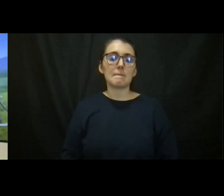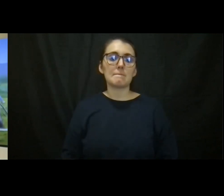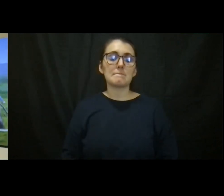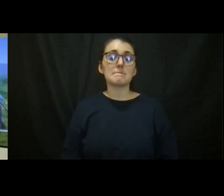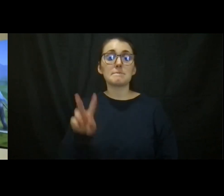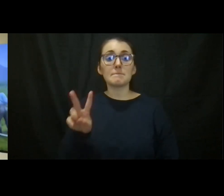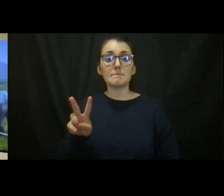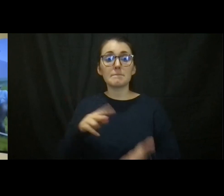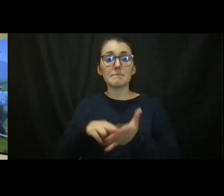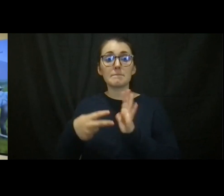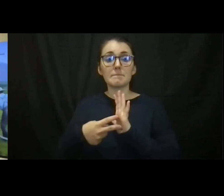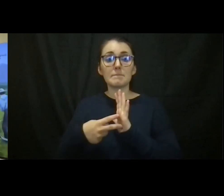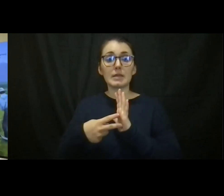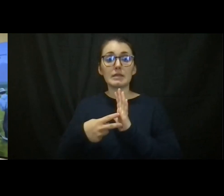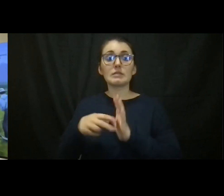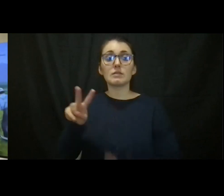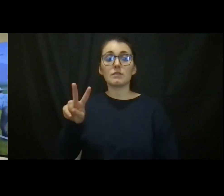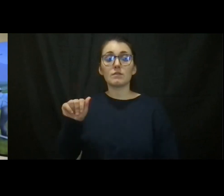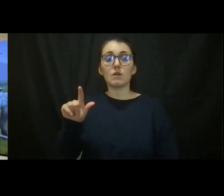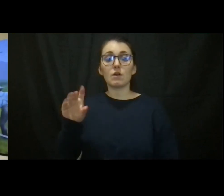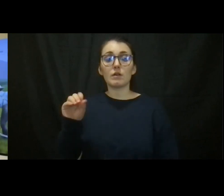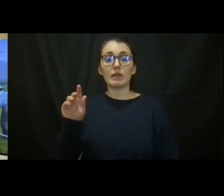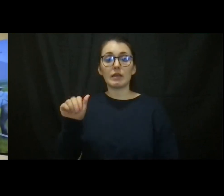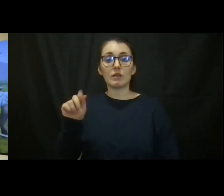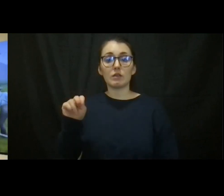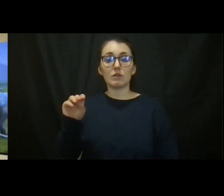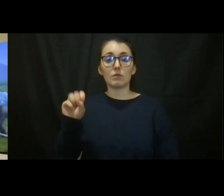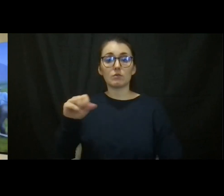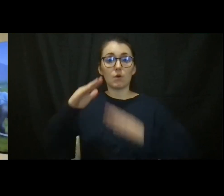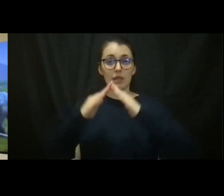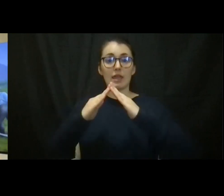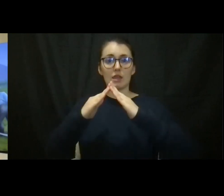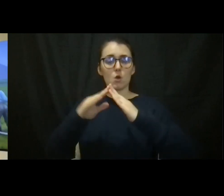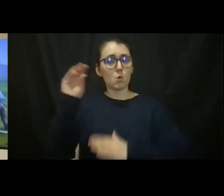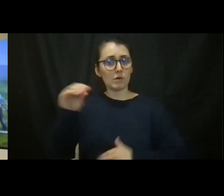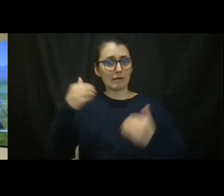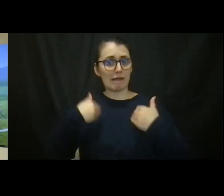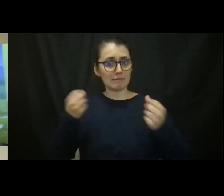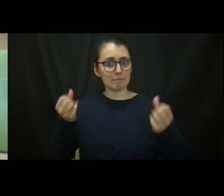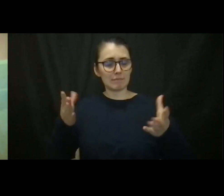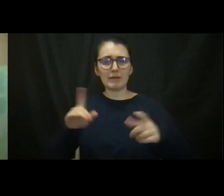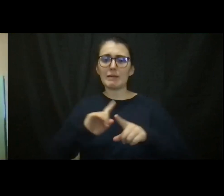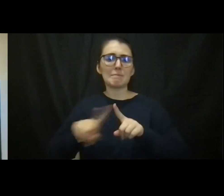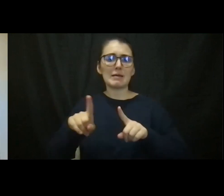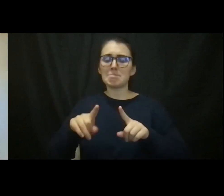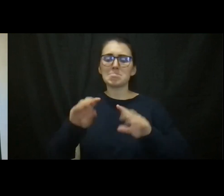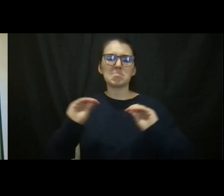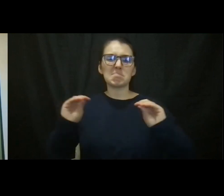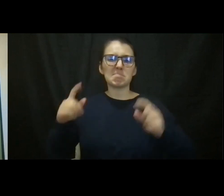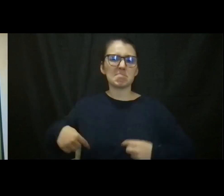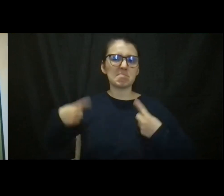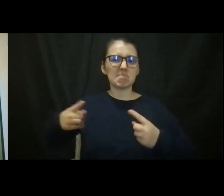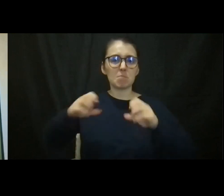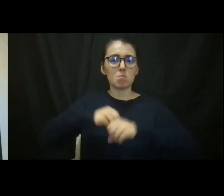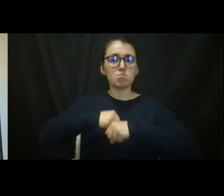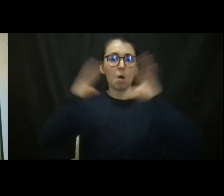V is for volcanoes. Oregon has quite a few, but it's been some time since any of them blew.